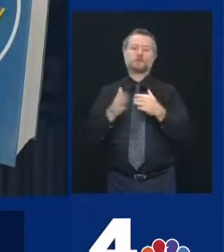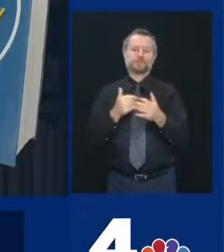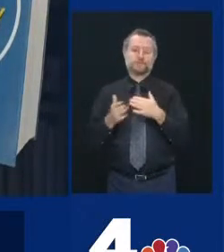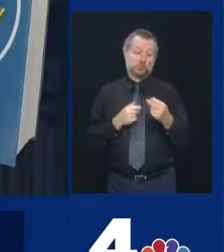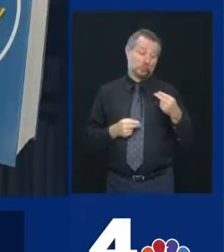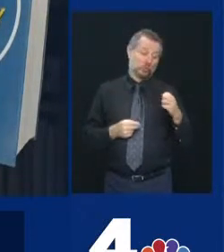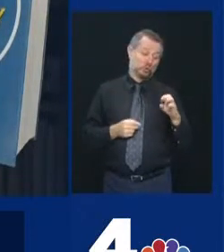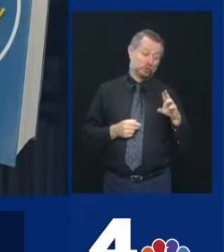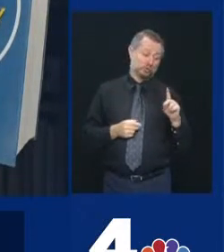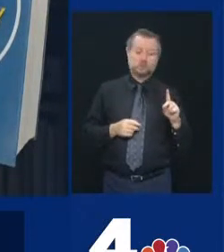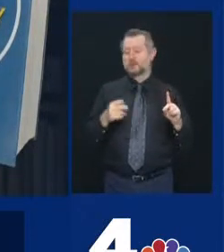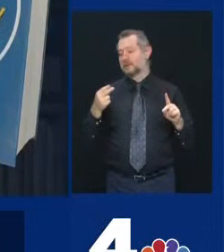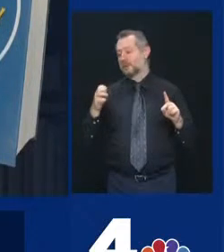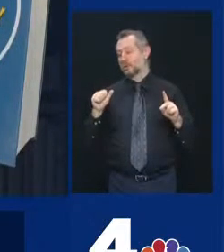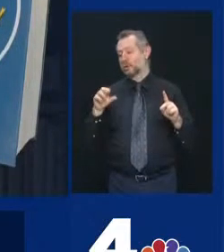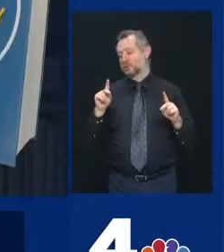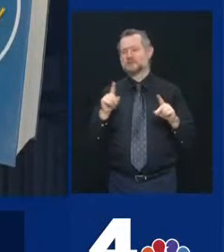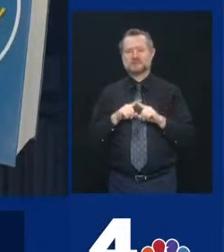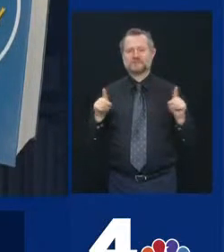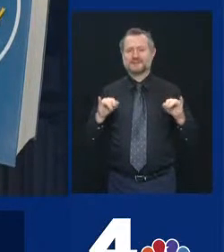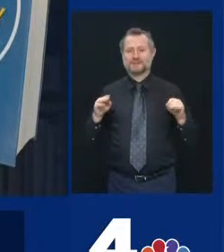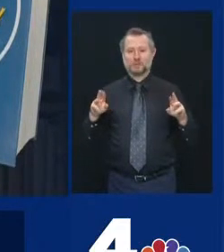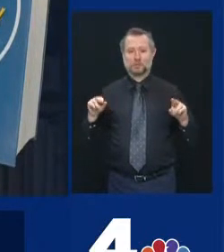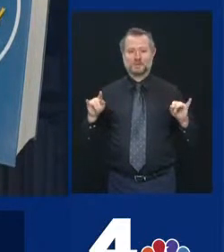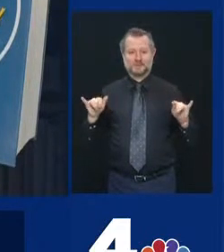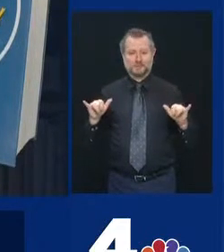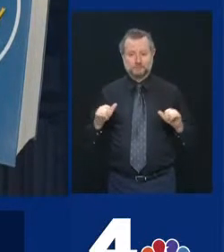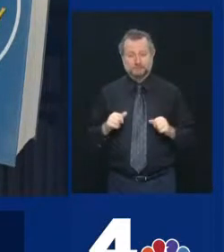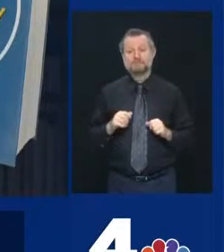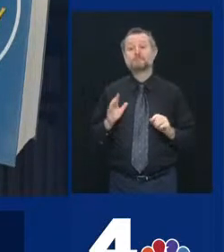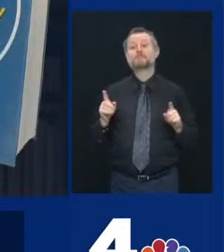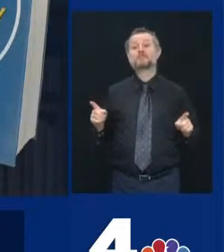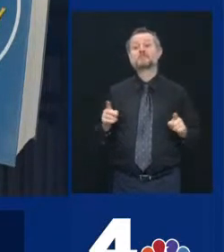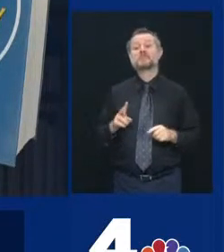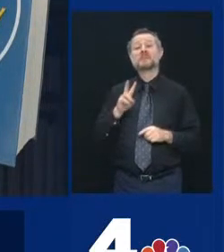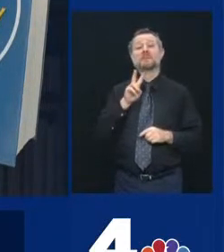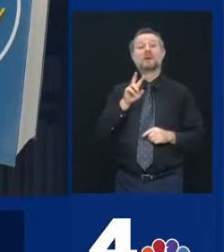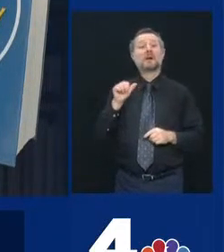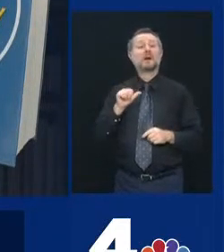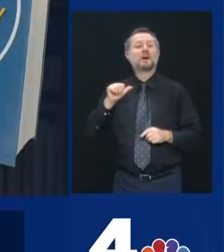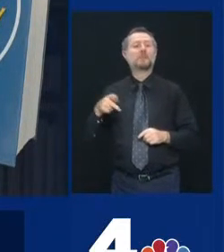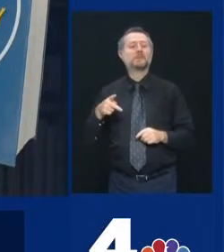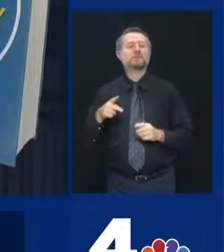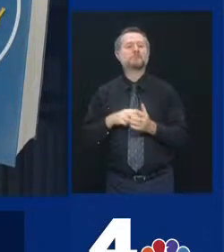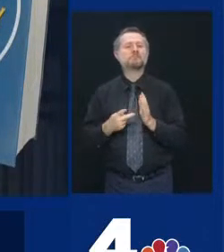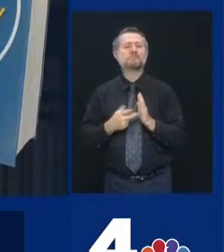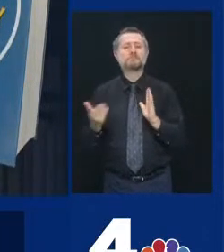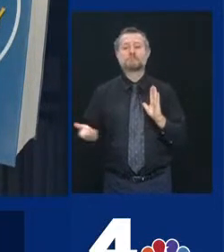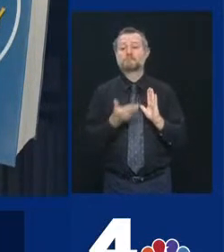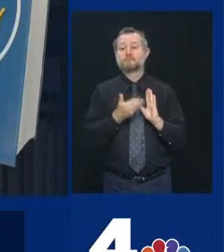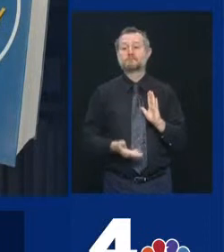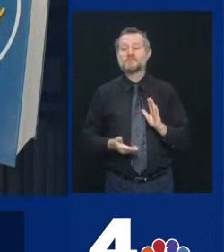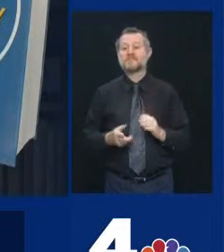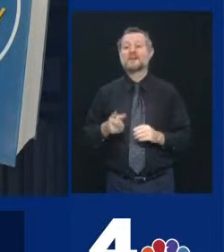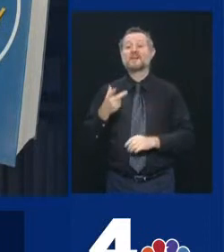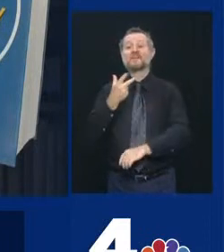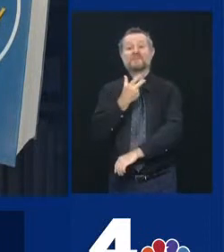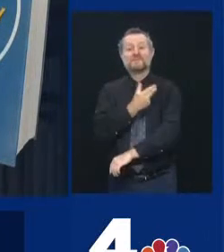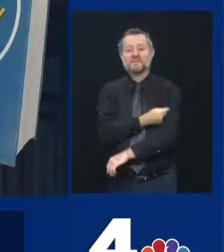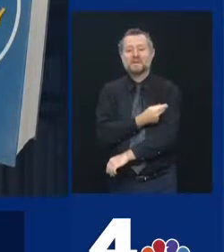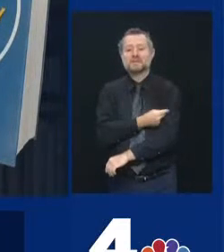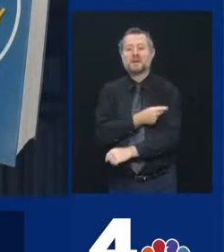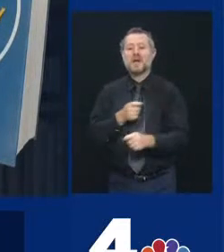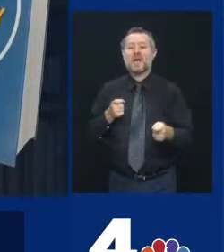the Surge and Flex, VAP. VAP is the Vaccine Administration Program,